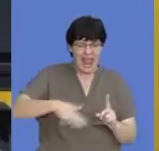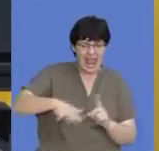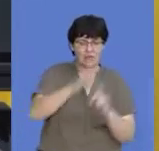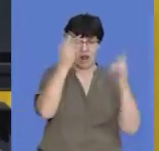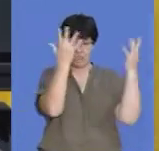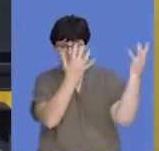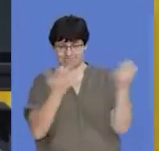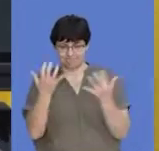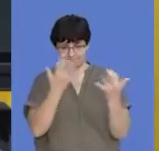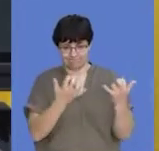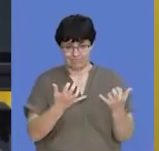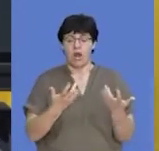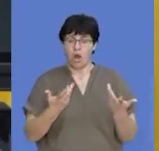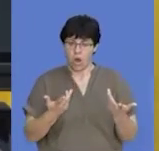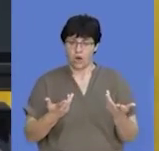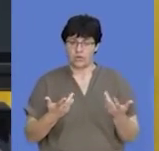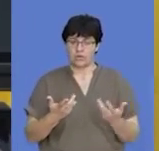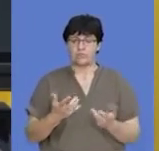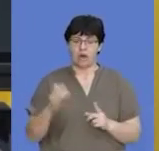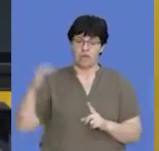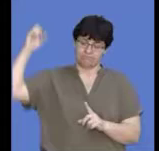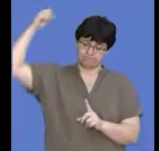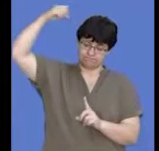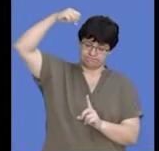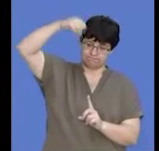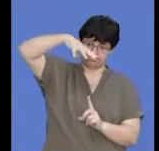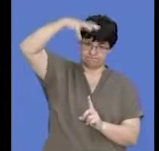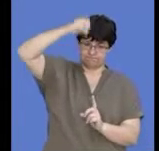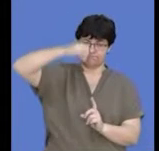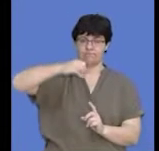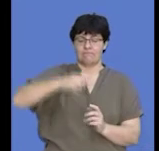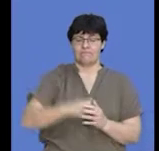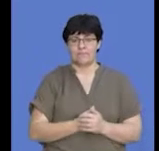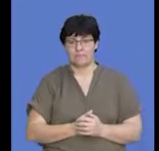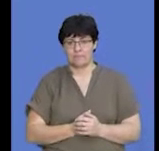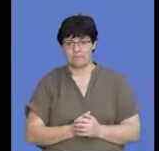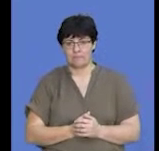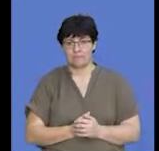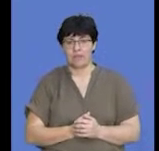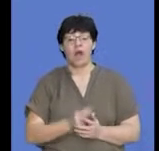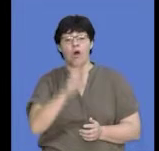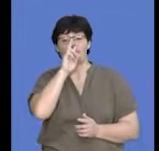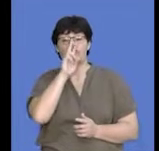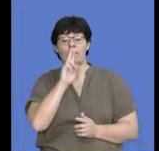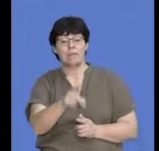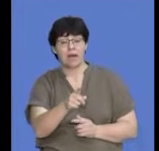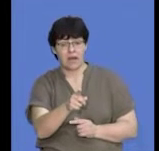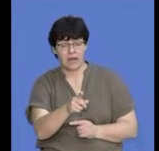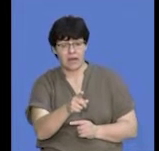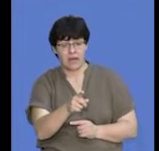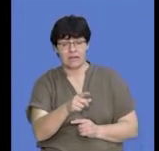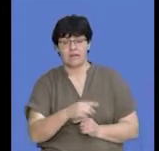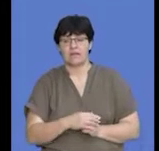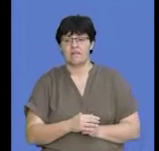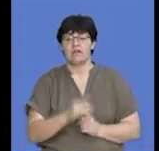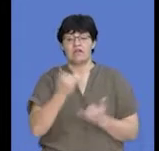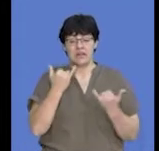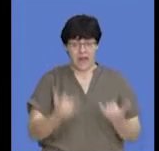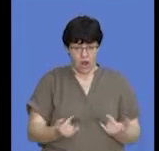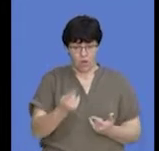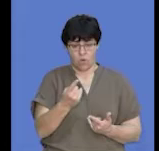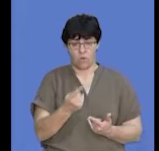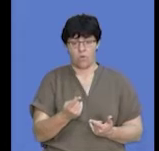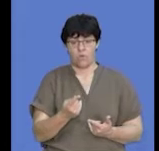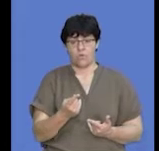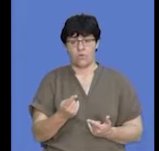calculation plays out on an orthophoto map. In this particular example, remember that you have